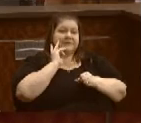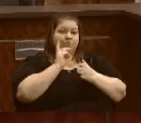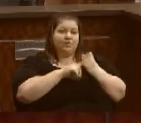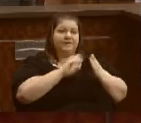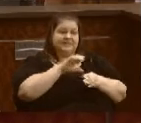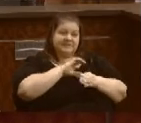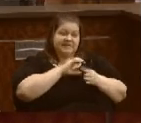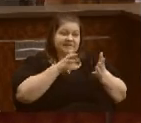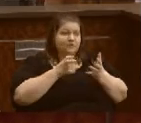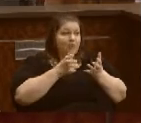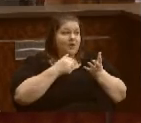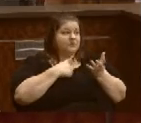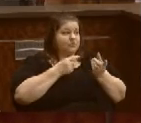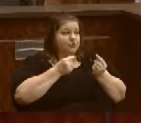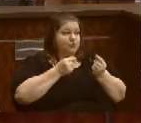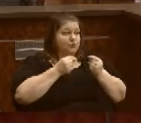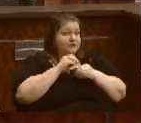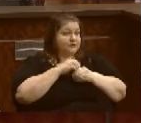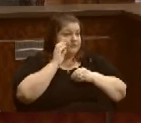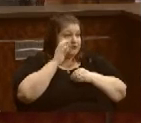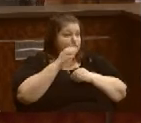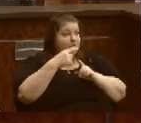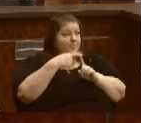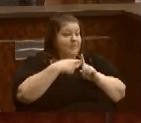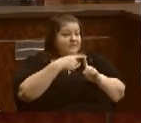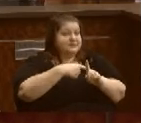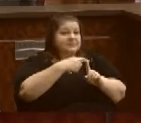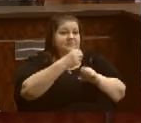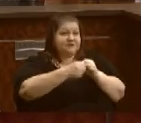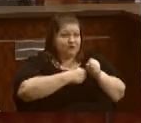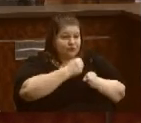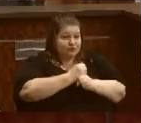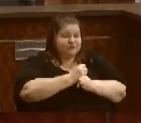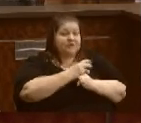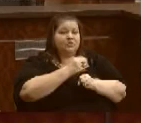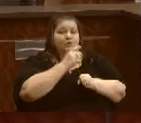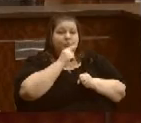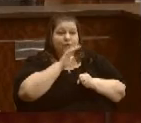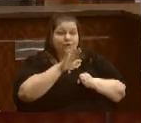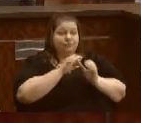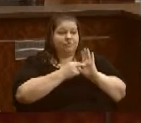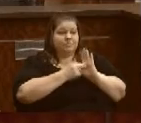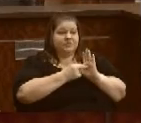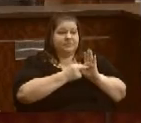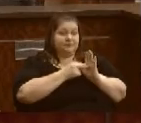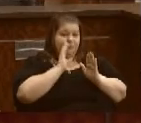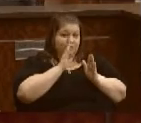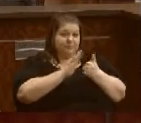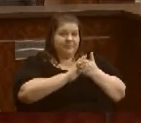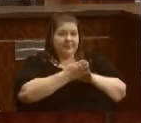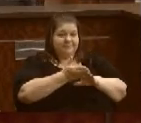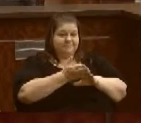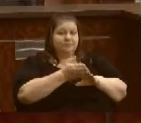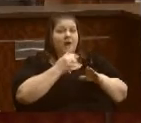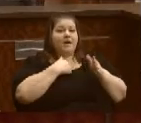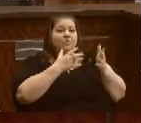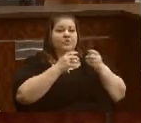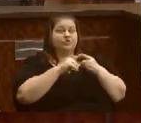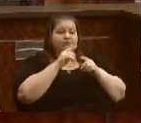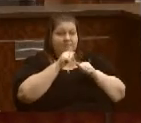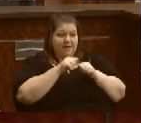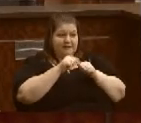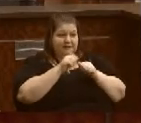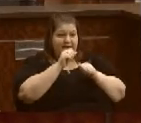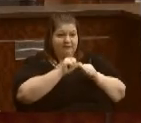want us to do in the future months and years to come and who their representatives will be. I want to remind everyone that